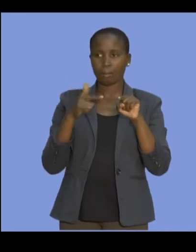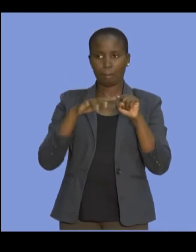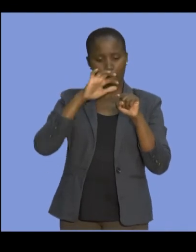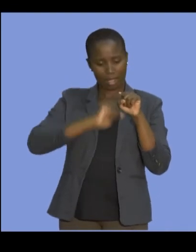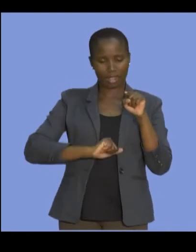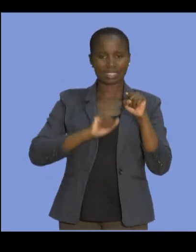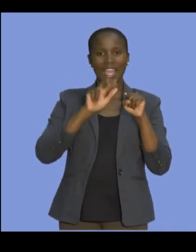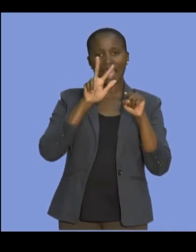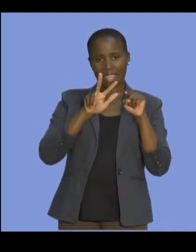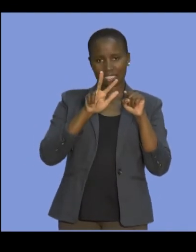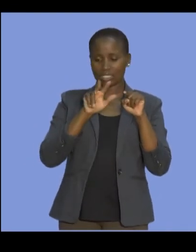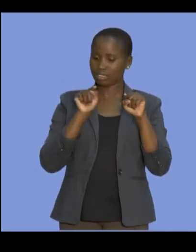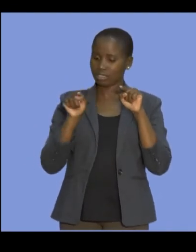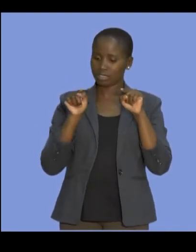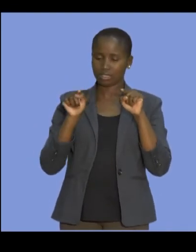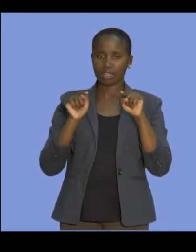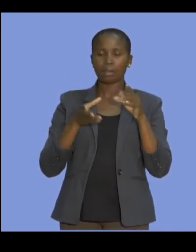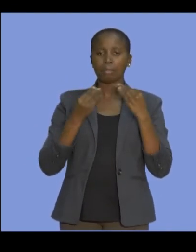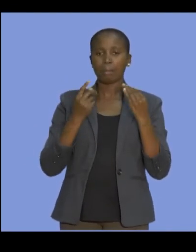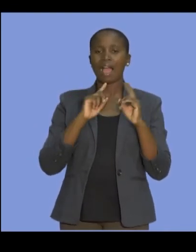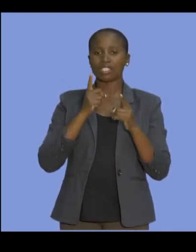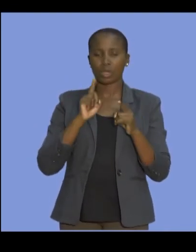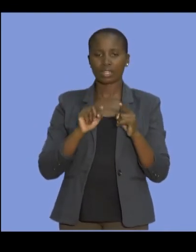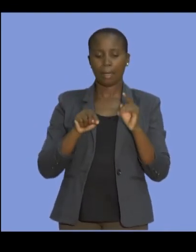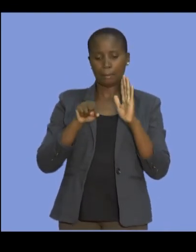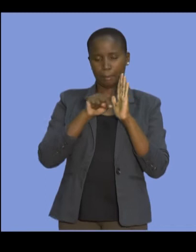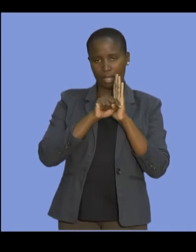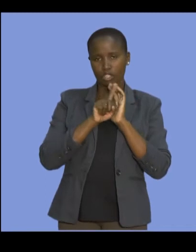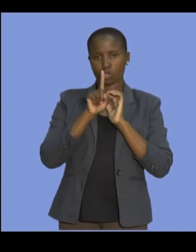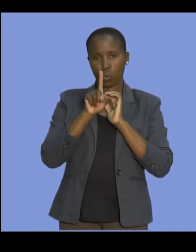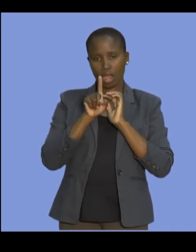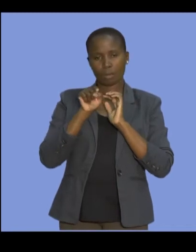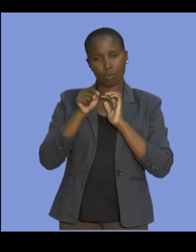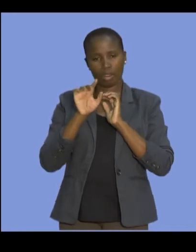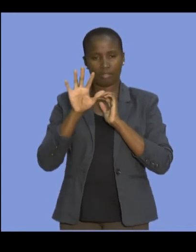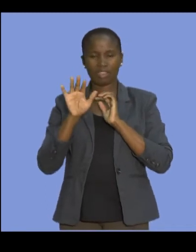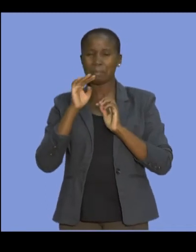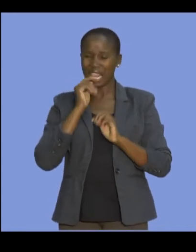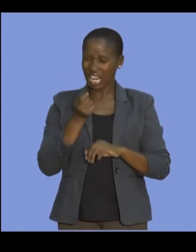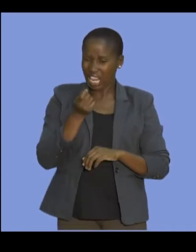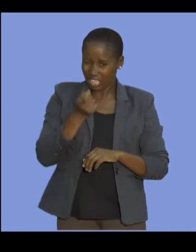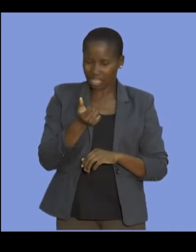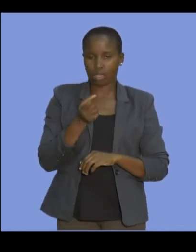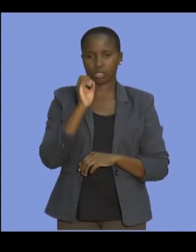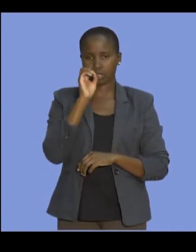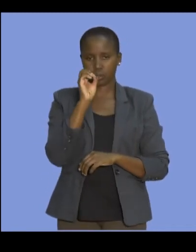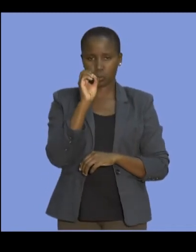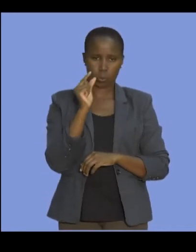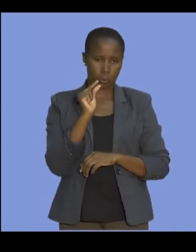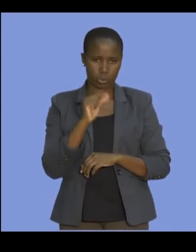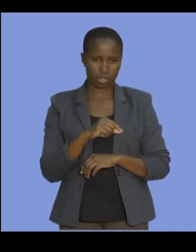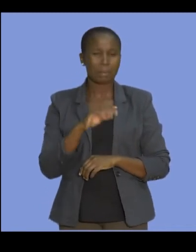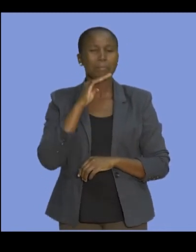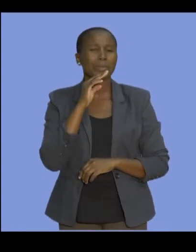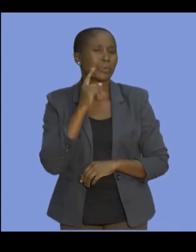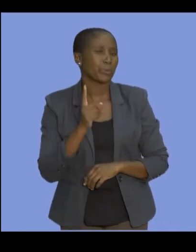8, we get minus 1.5, which is smaller than 0. What does this tell us? The